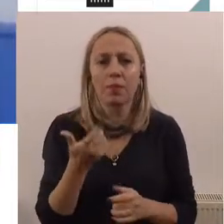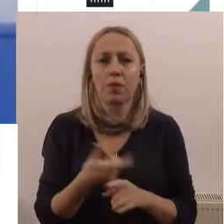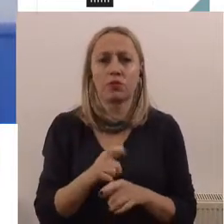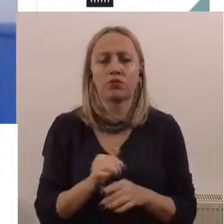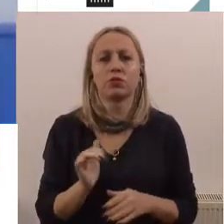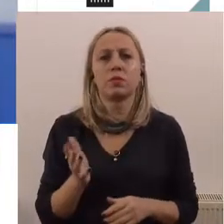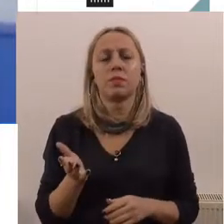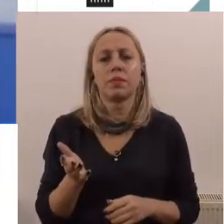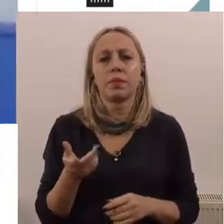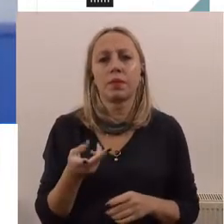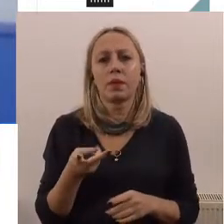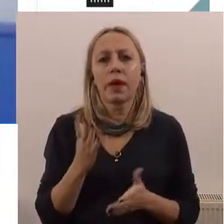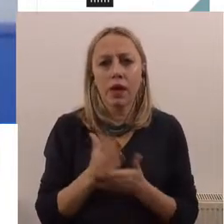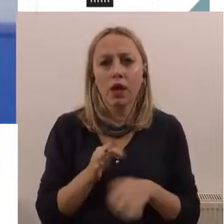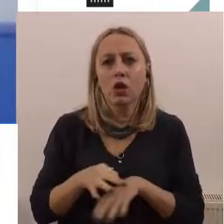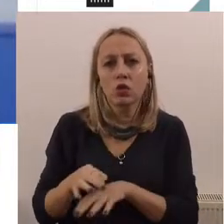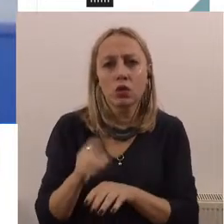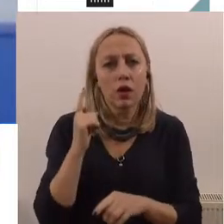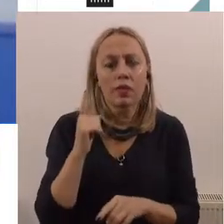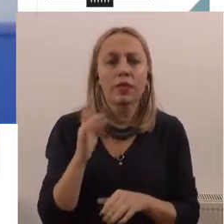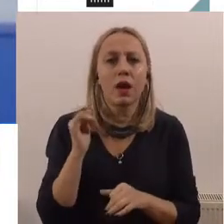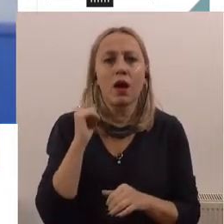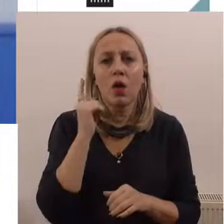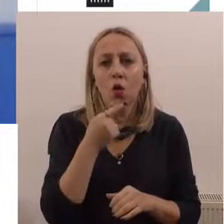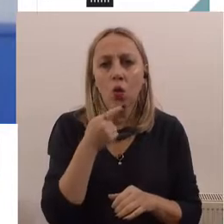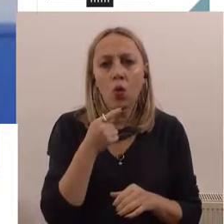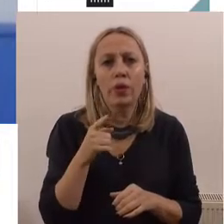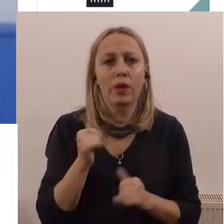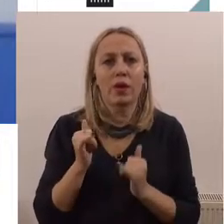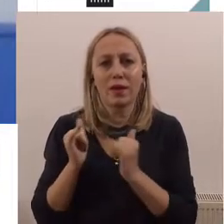in Dutch sign language for deaf people.